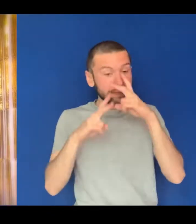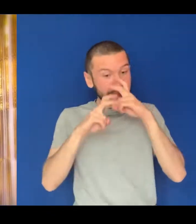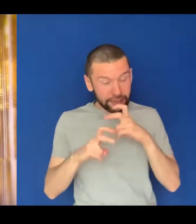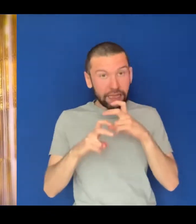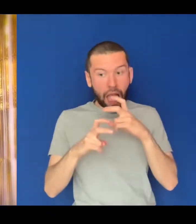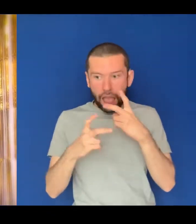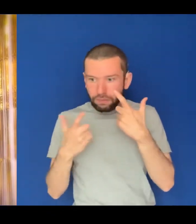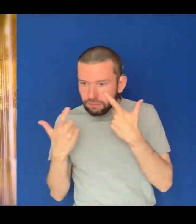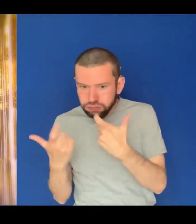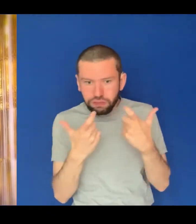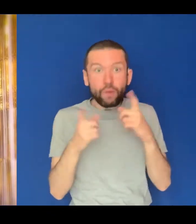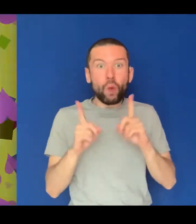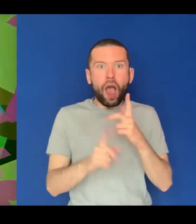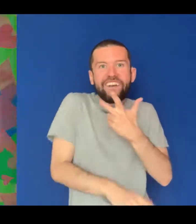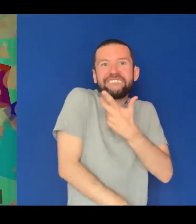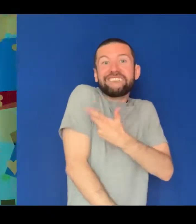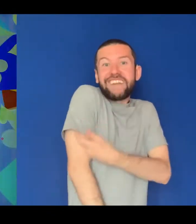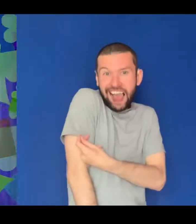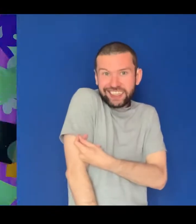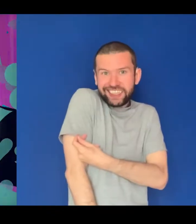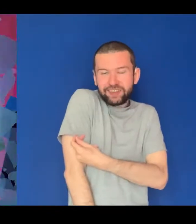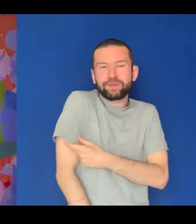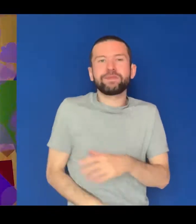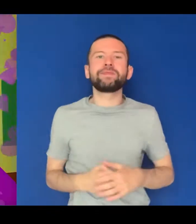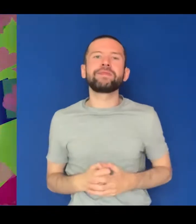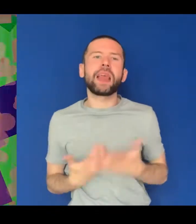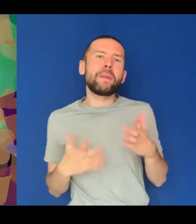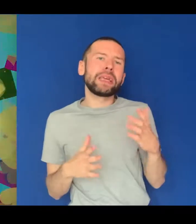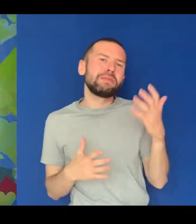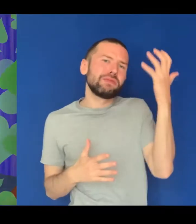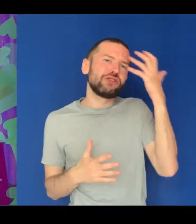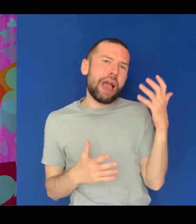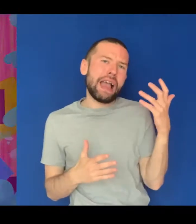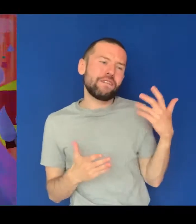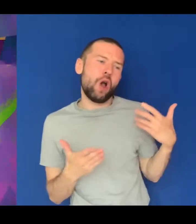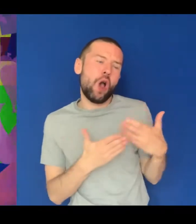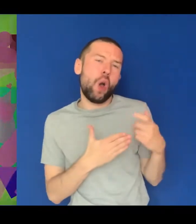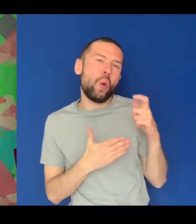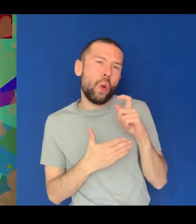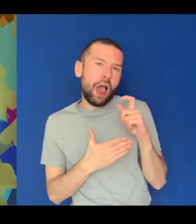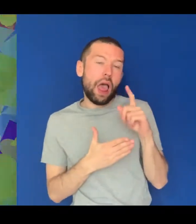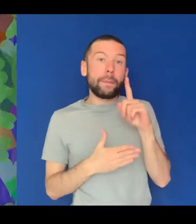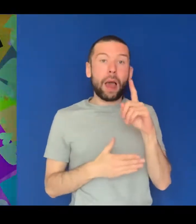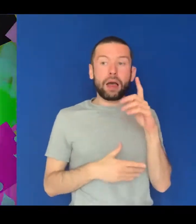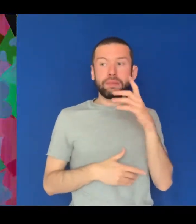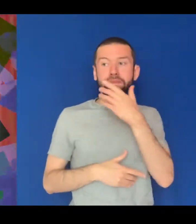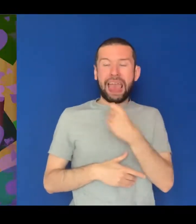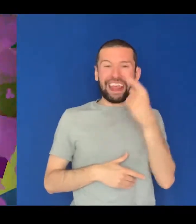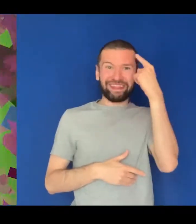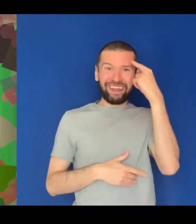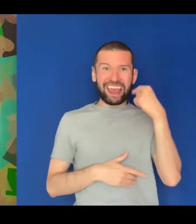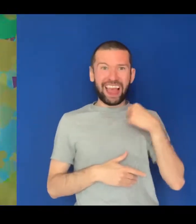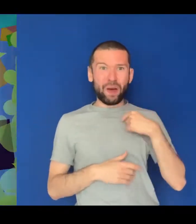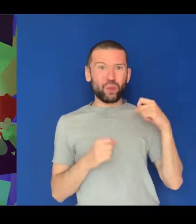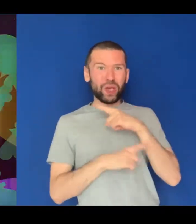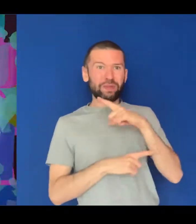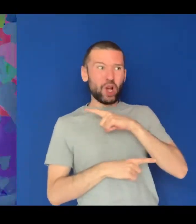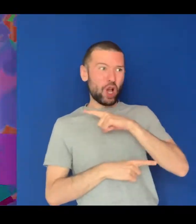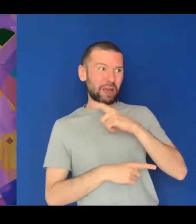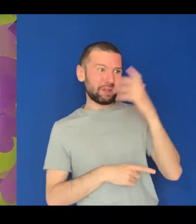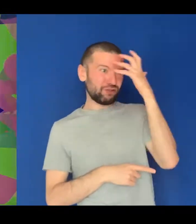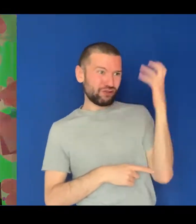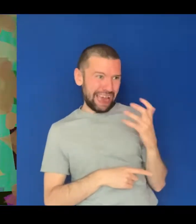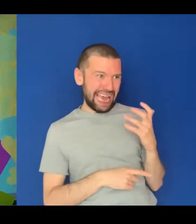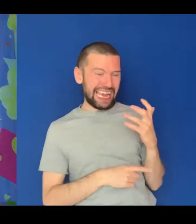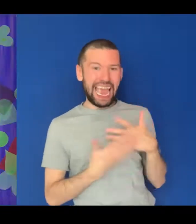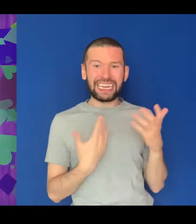another vaccine. Jordy, I've been doing drag a while now, but guys find me doing drag weird.